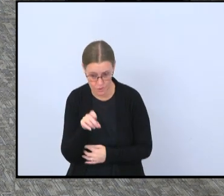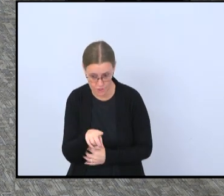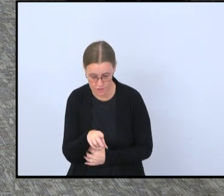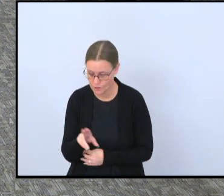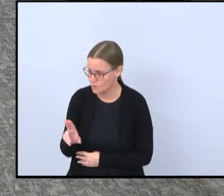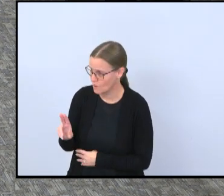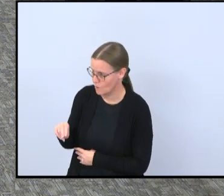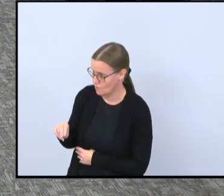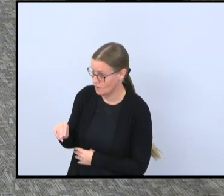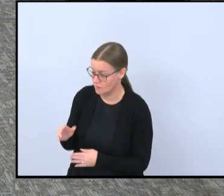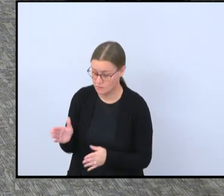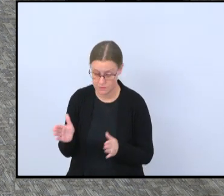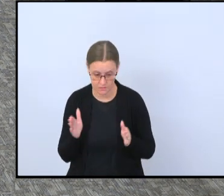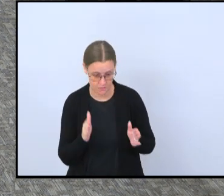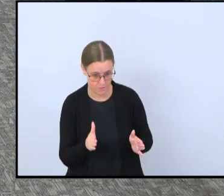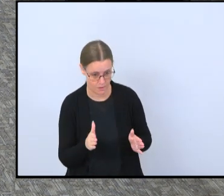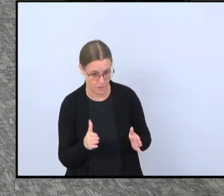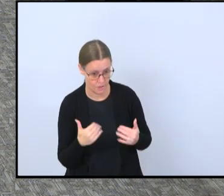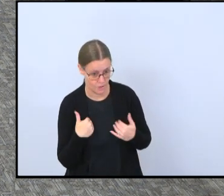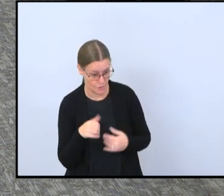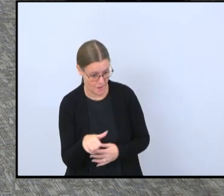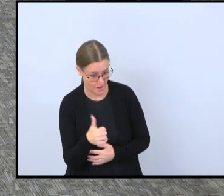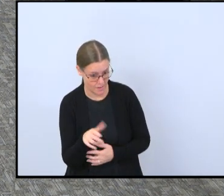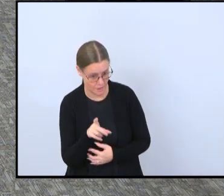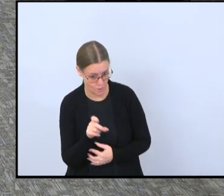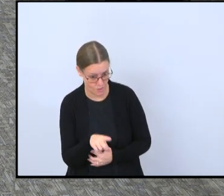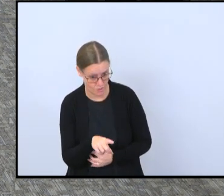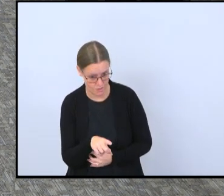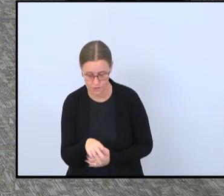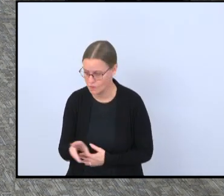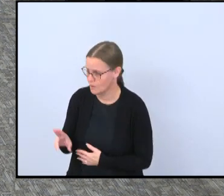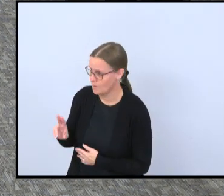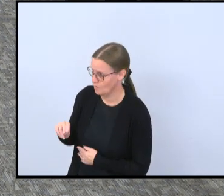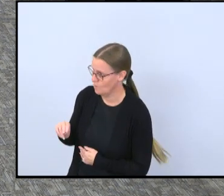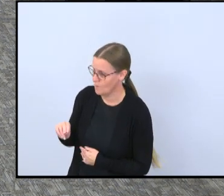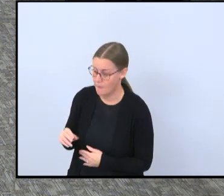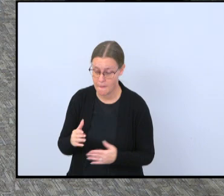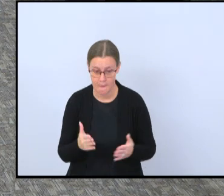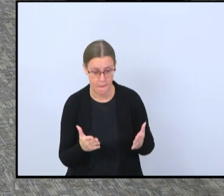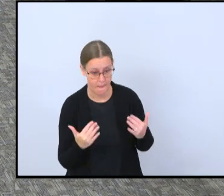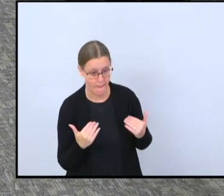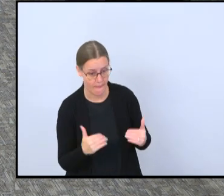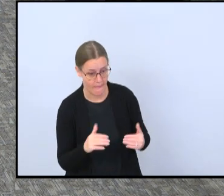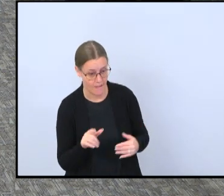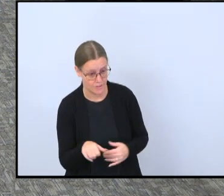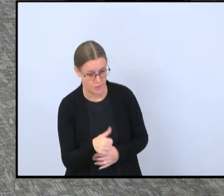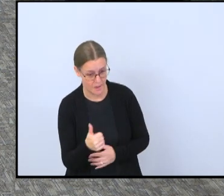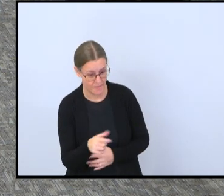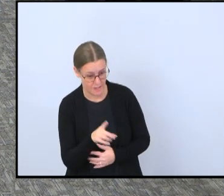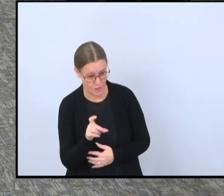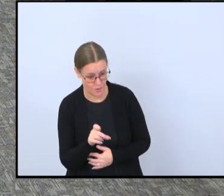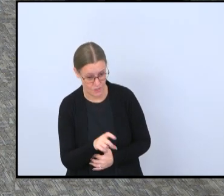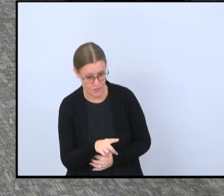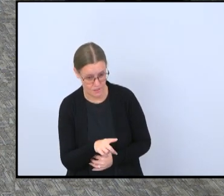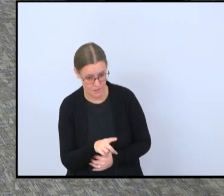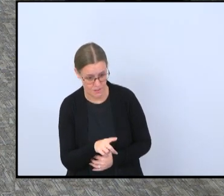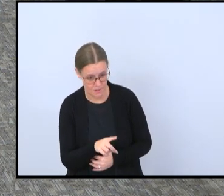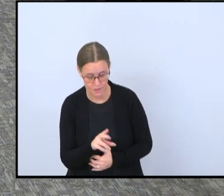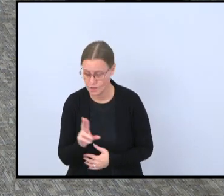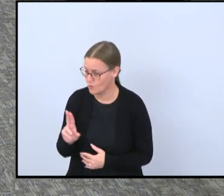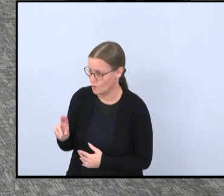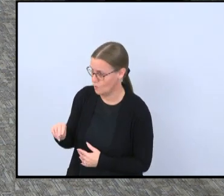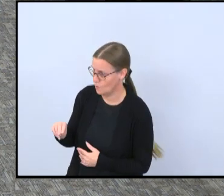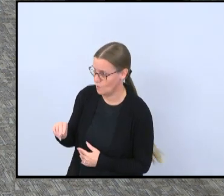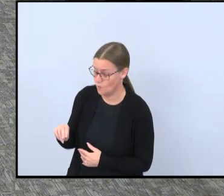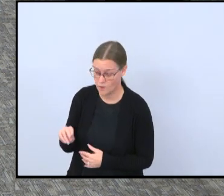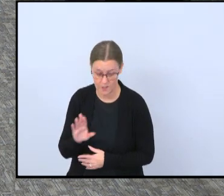item? No. Mr. Vidania, any questions on that item? No. Mr. Guillory, any questions on that item?